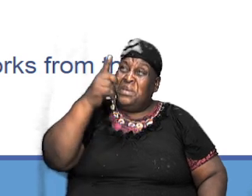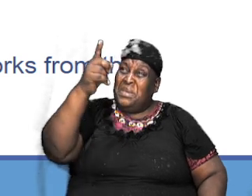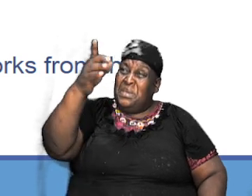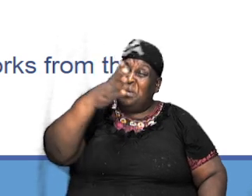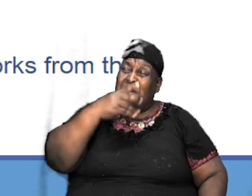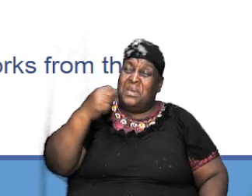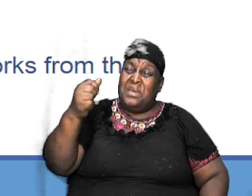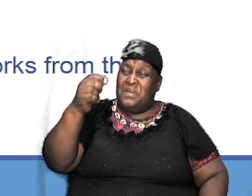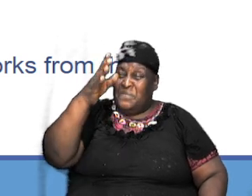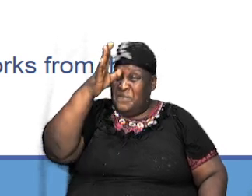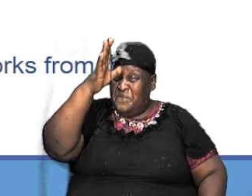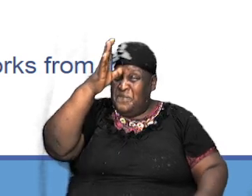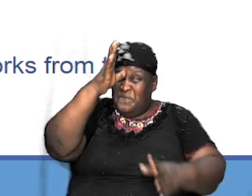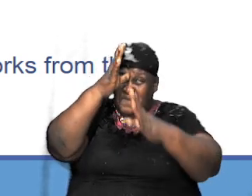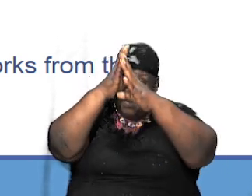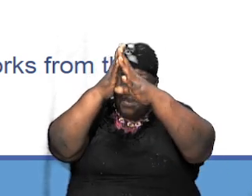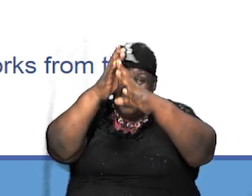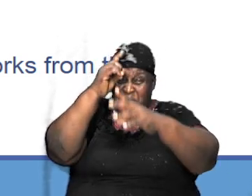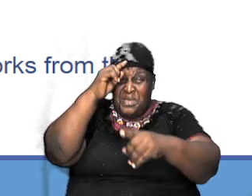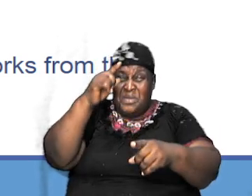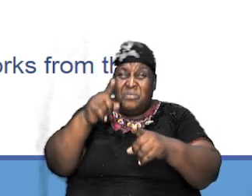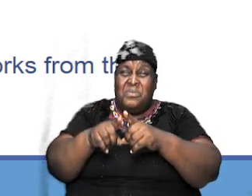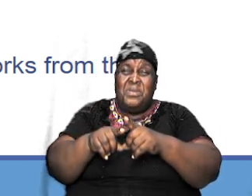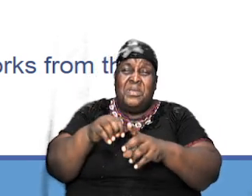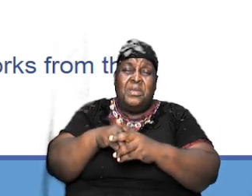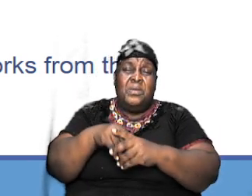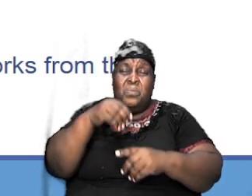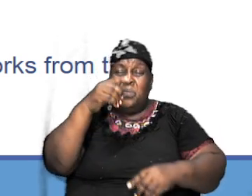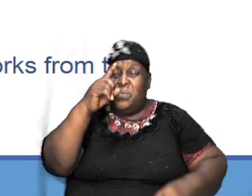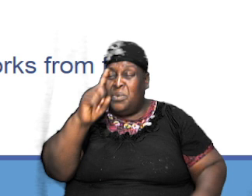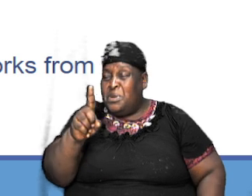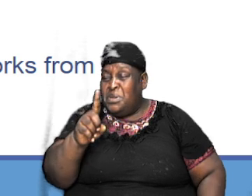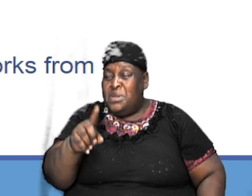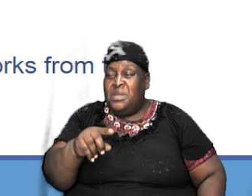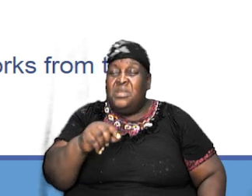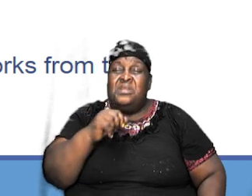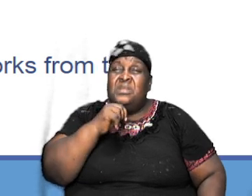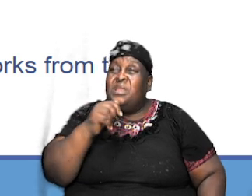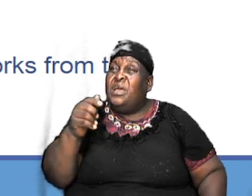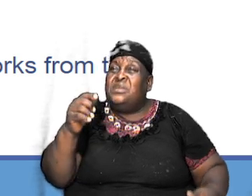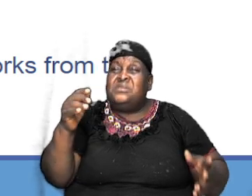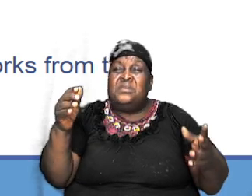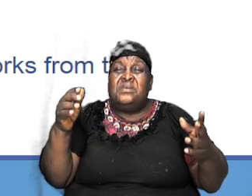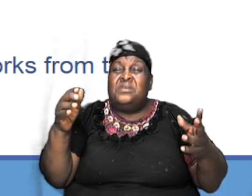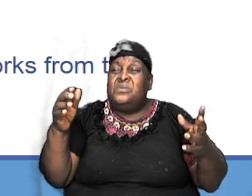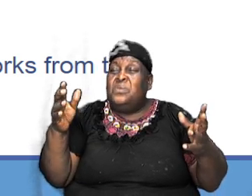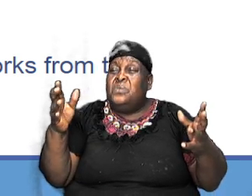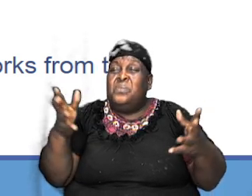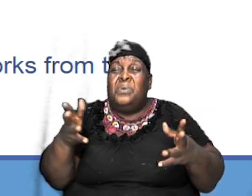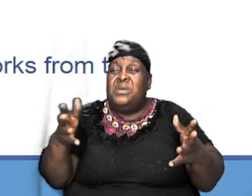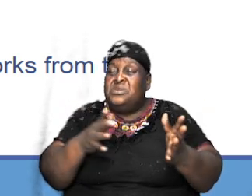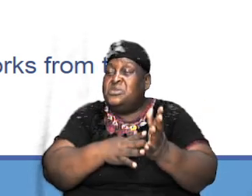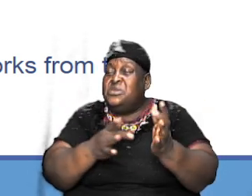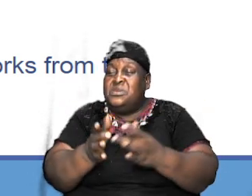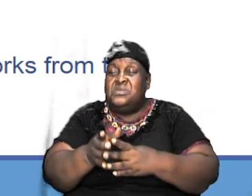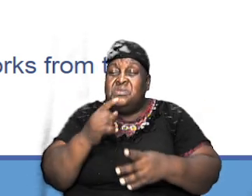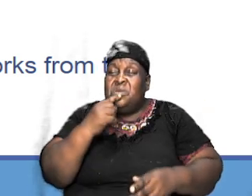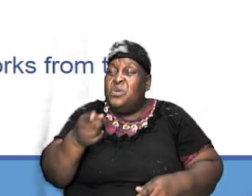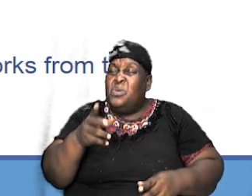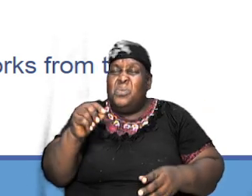agree in one. But that is not what Jesus was saying. Nobody wouldn't stone a